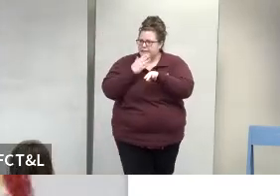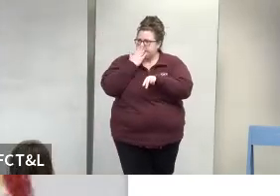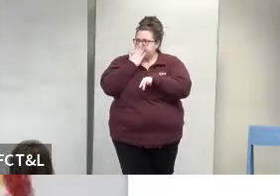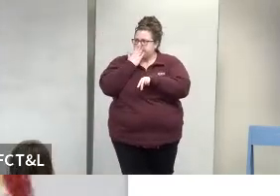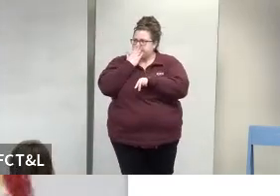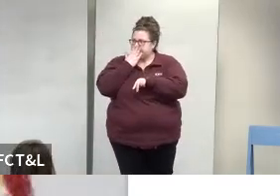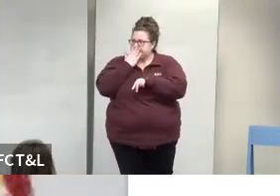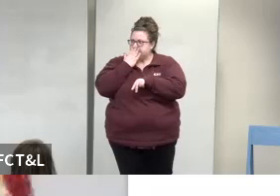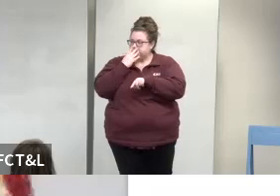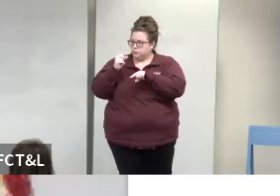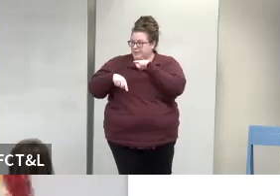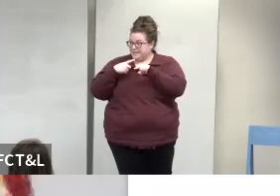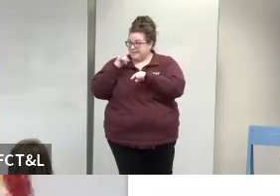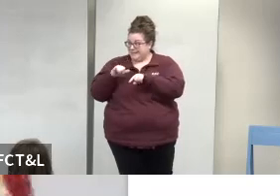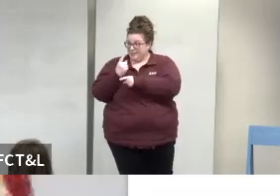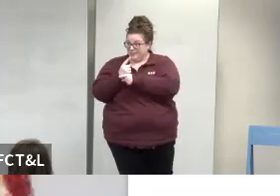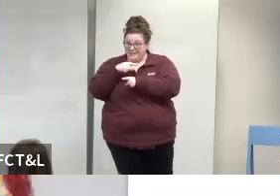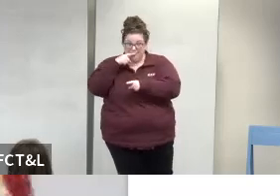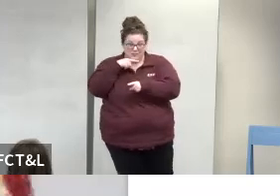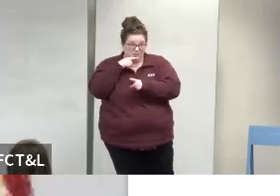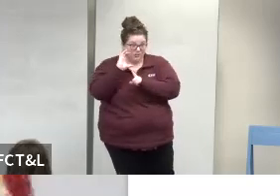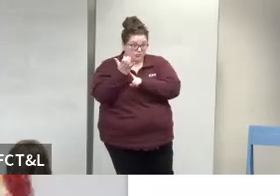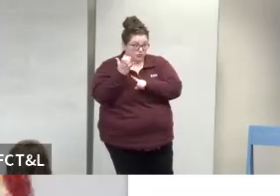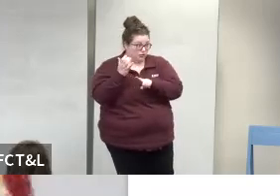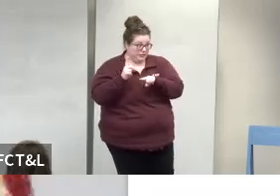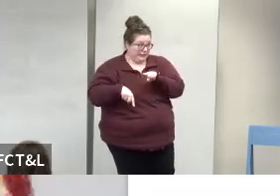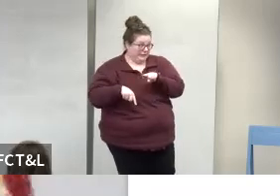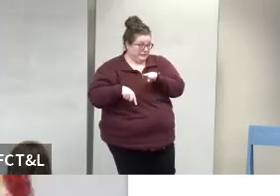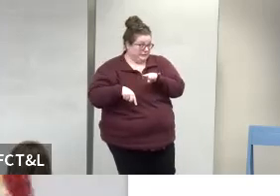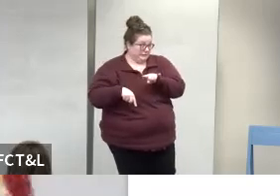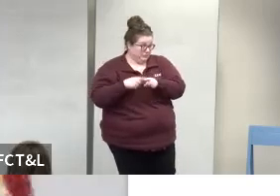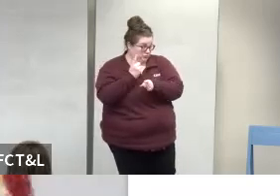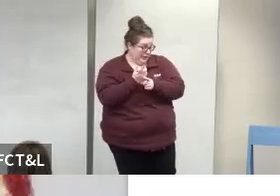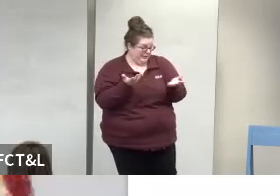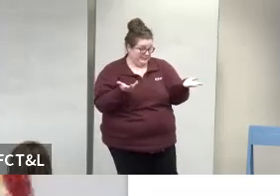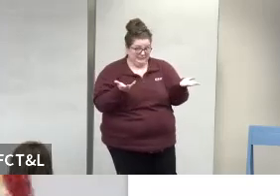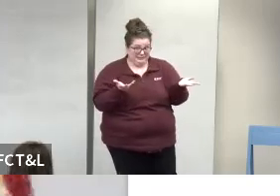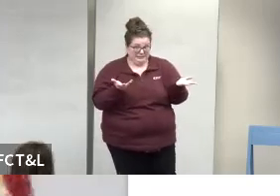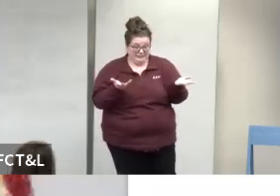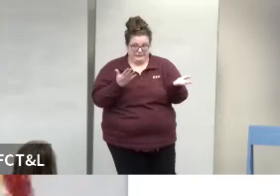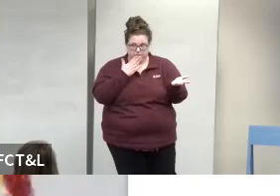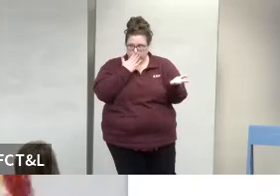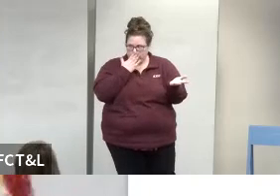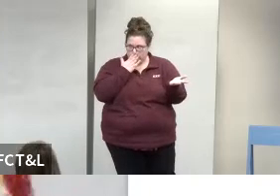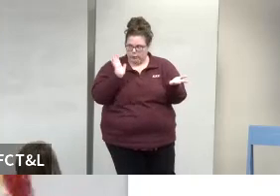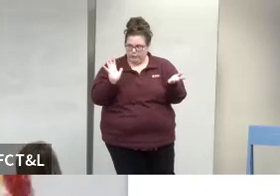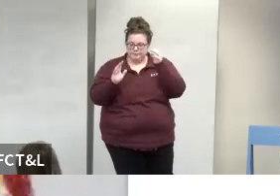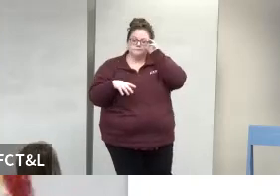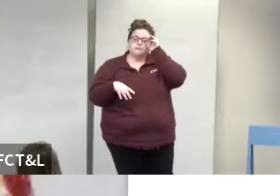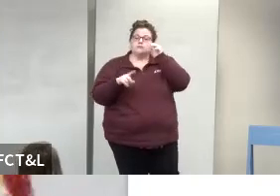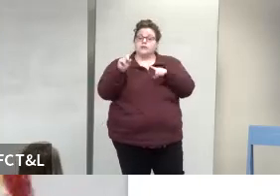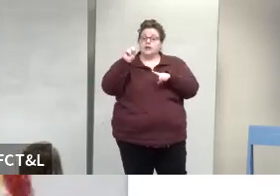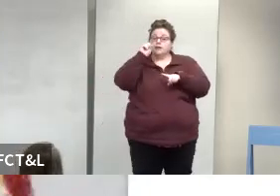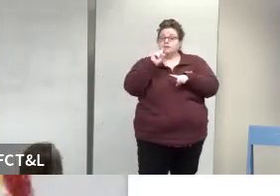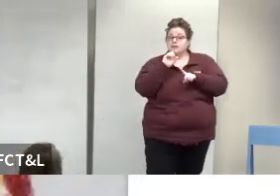So you may see someone you haven't seen for a while, and you'll say, oh, hearing people don't ever discuss weight or things like that, right? Would you agree that you